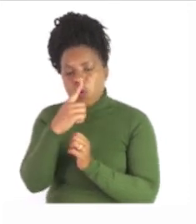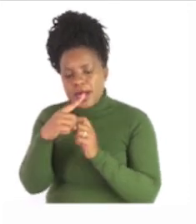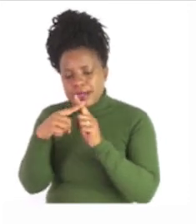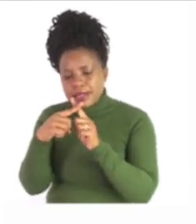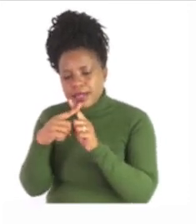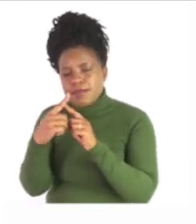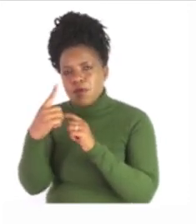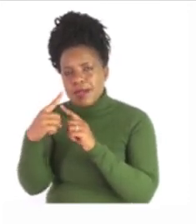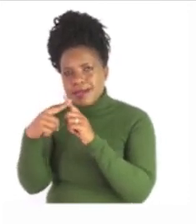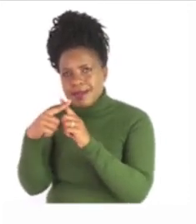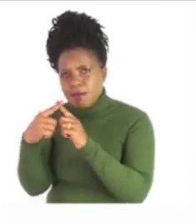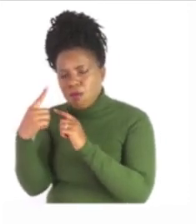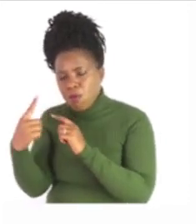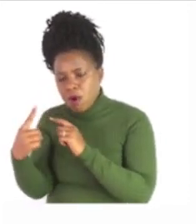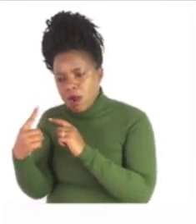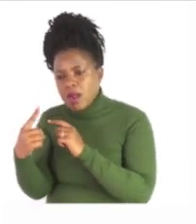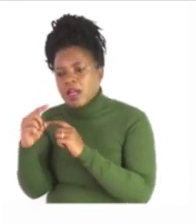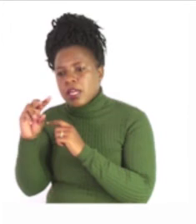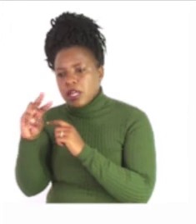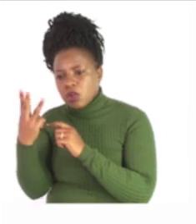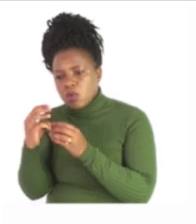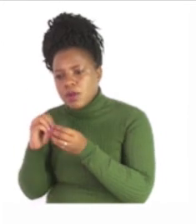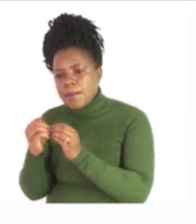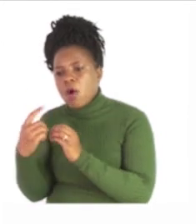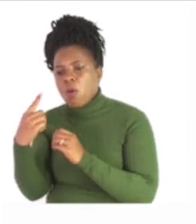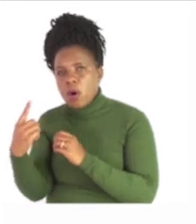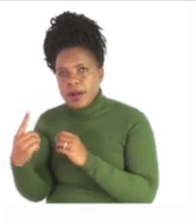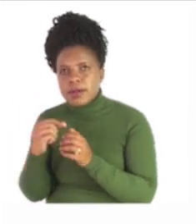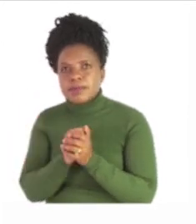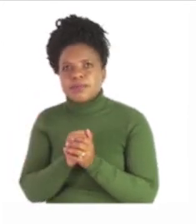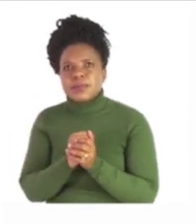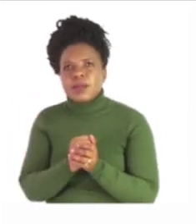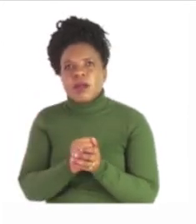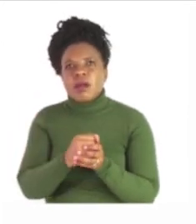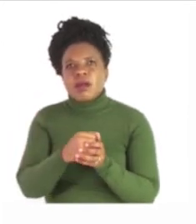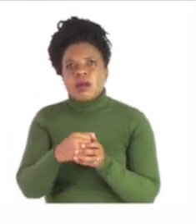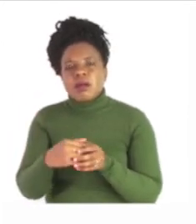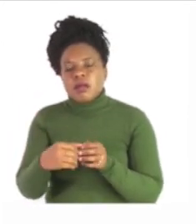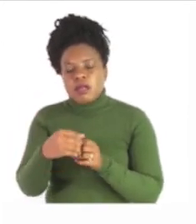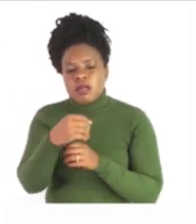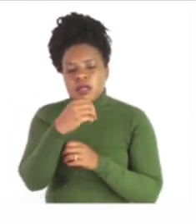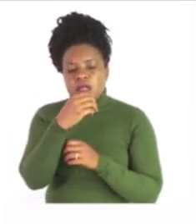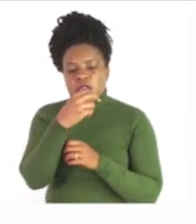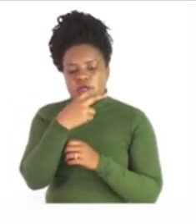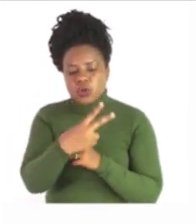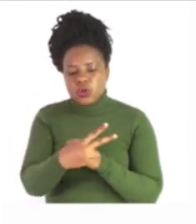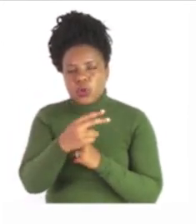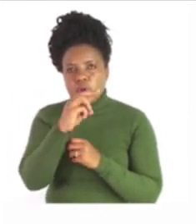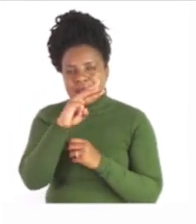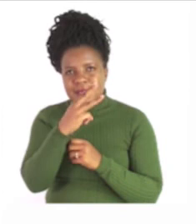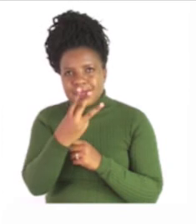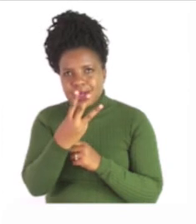cube number. 2 cube gives you 2 times 2 times 2 gives you